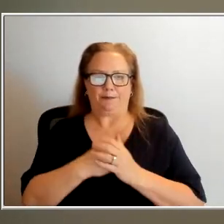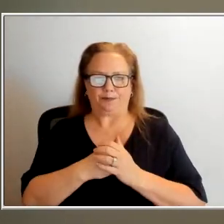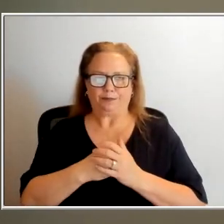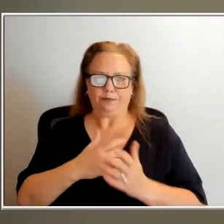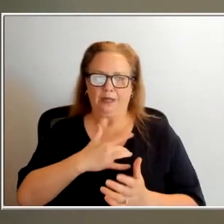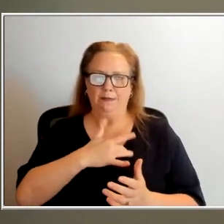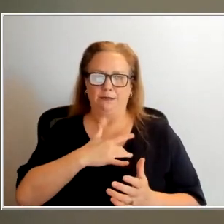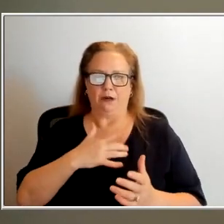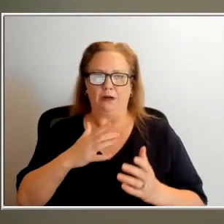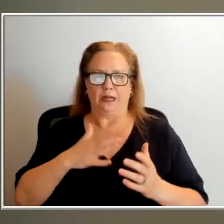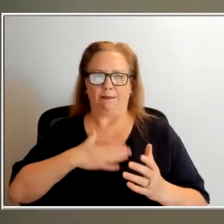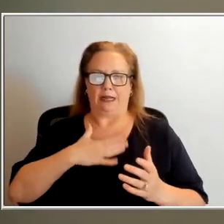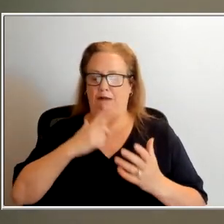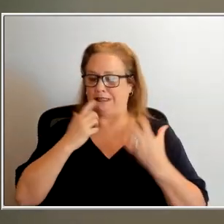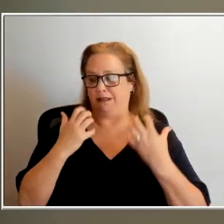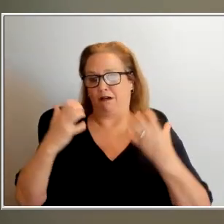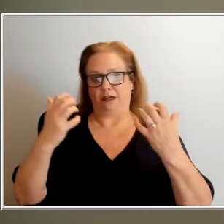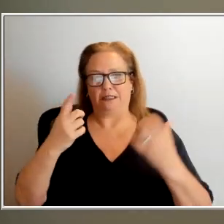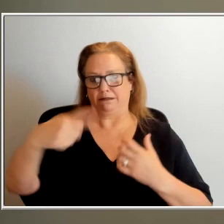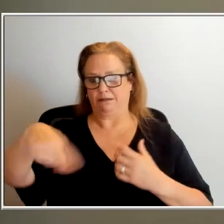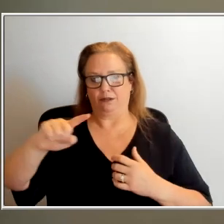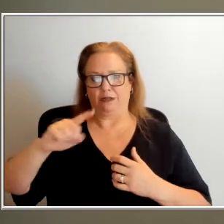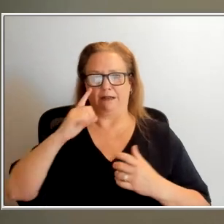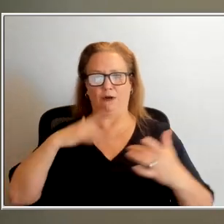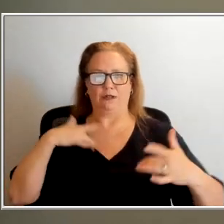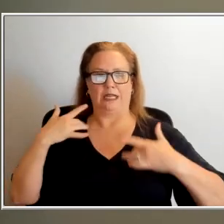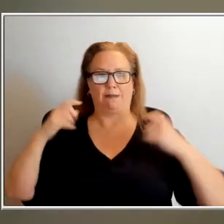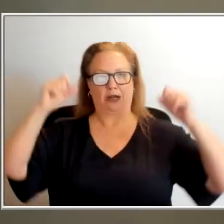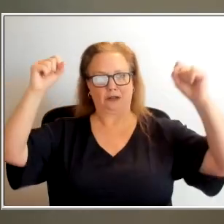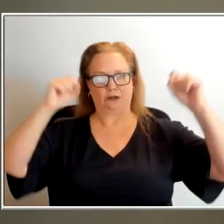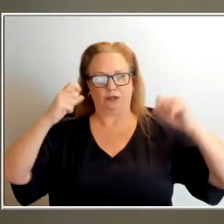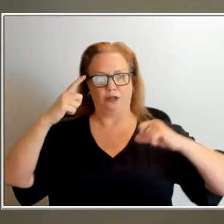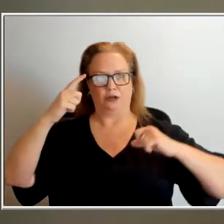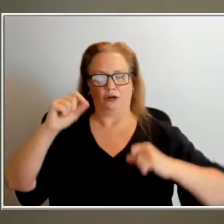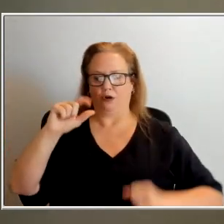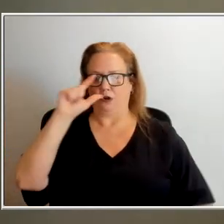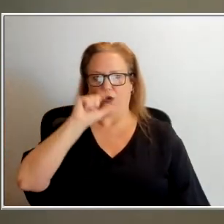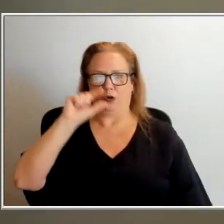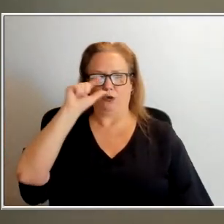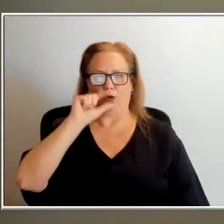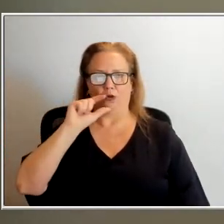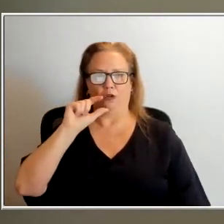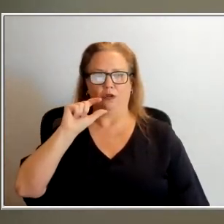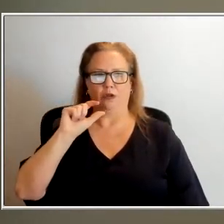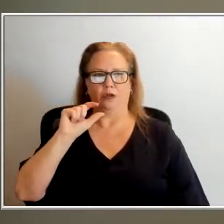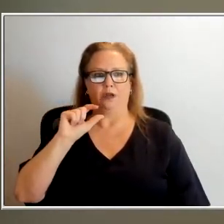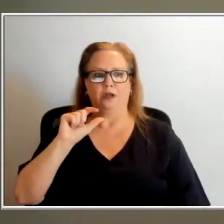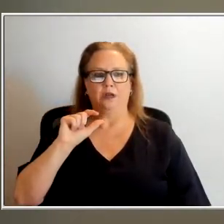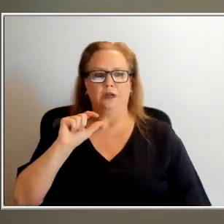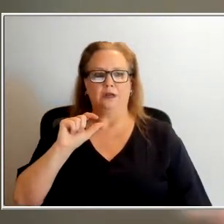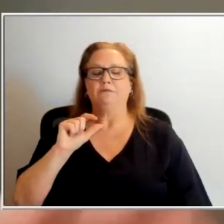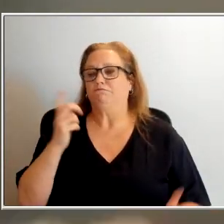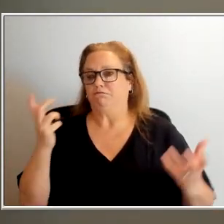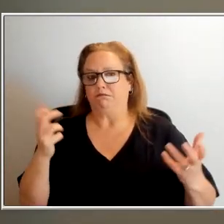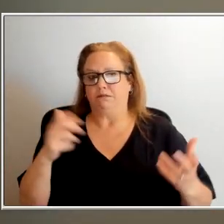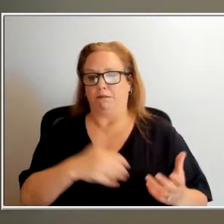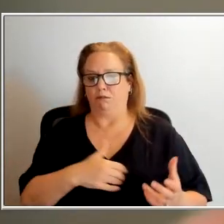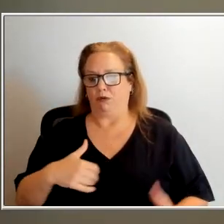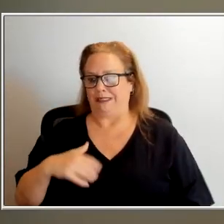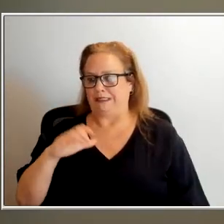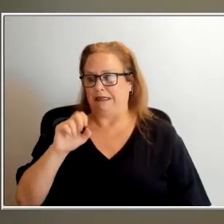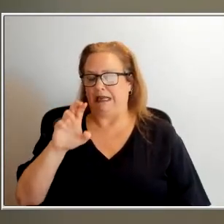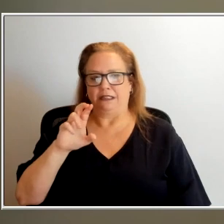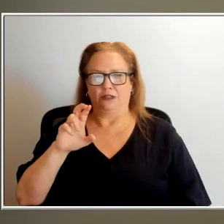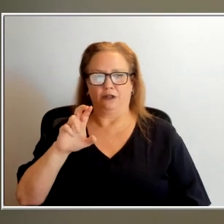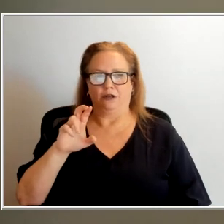thing that I'm going to tell the audience, if you're excited about exercise and you go to like Google or whatever browser you use, you know, breast cancer exercise